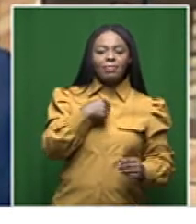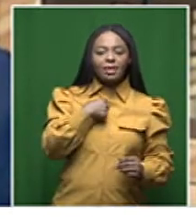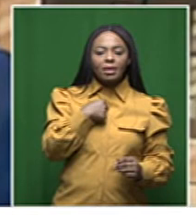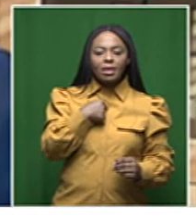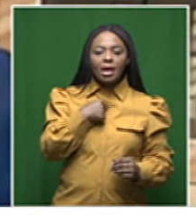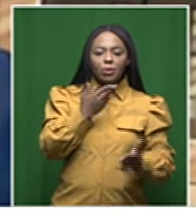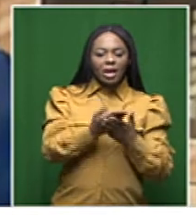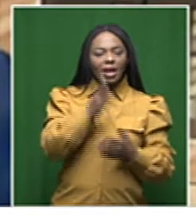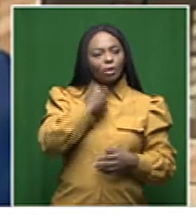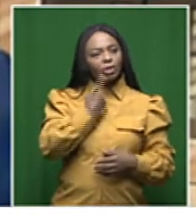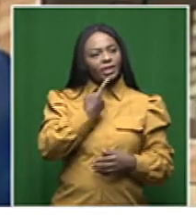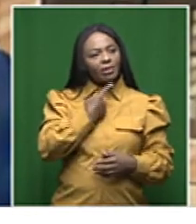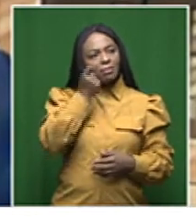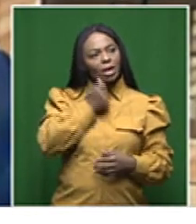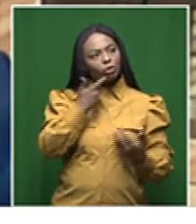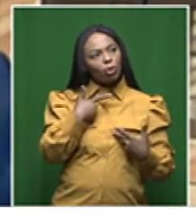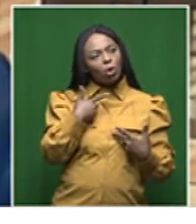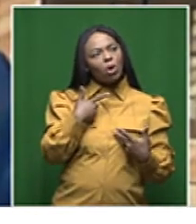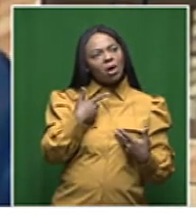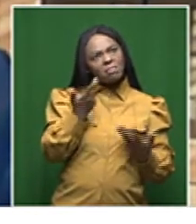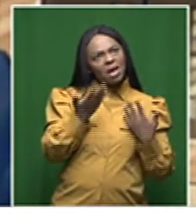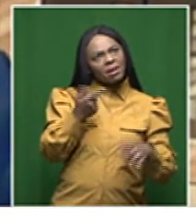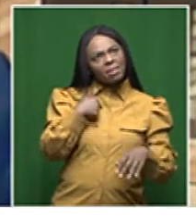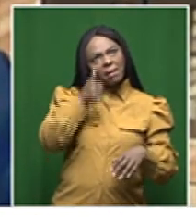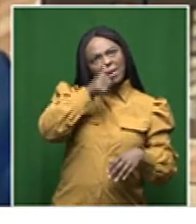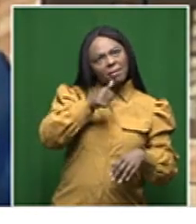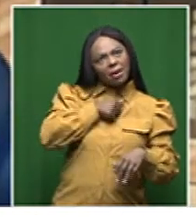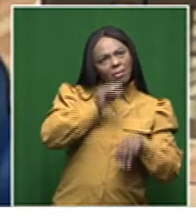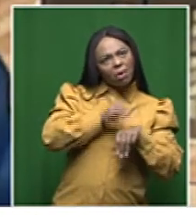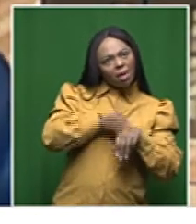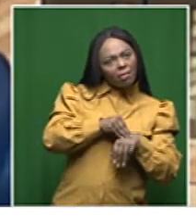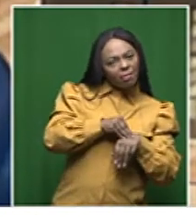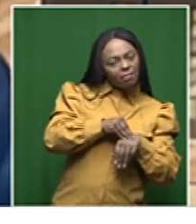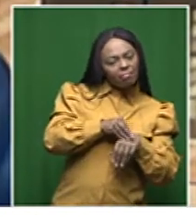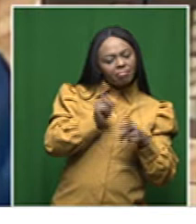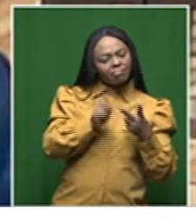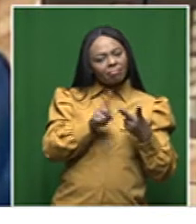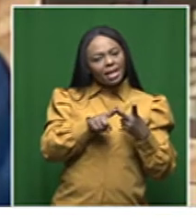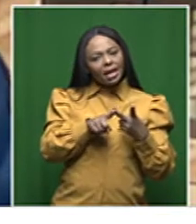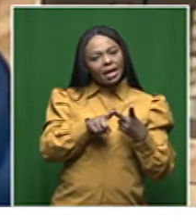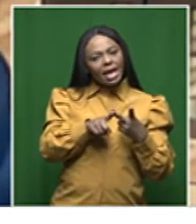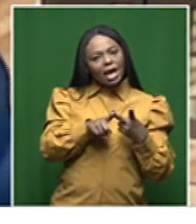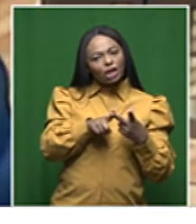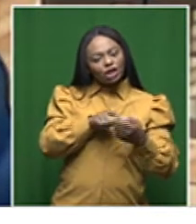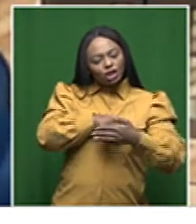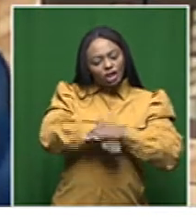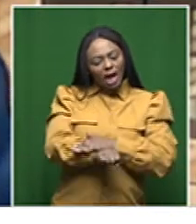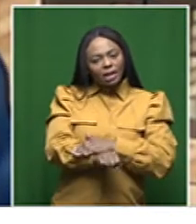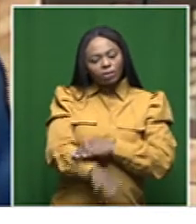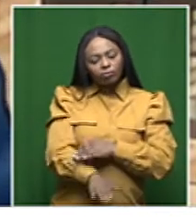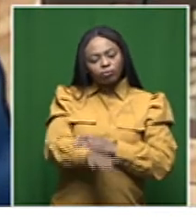problem myself from the sperm point of view? Two, the history how the child developed from